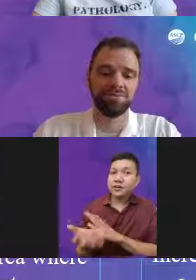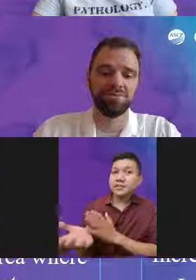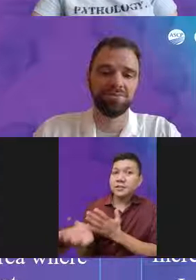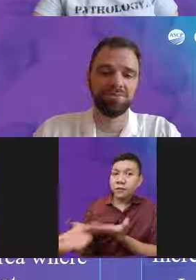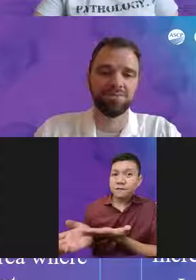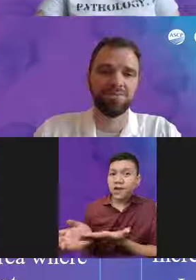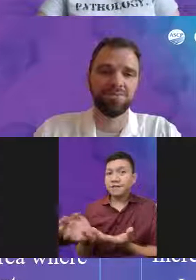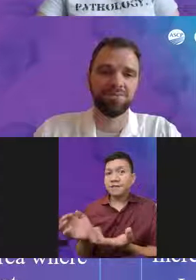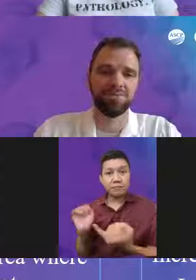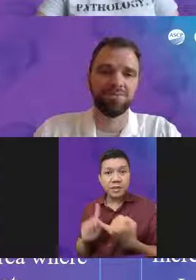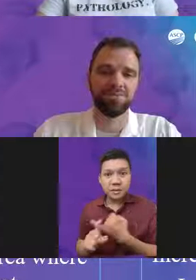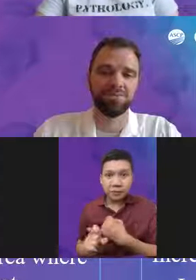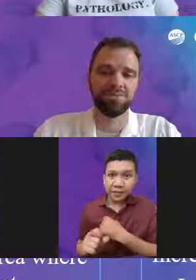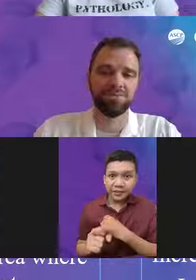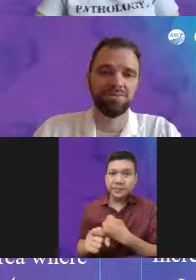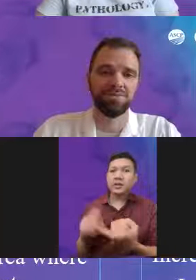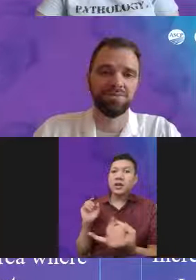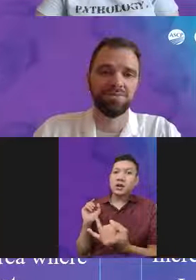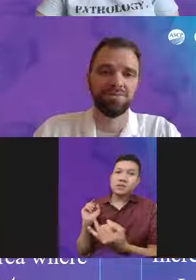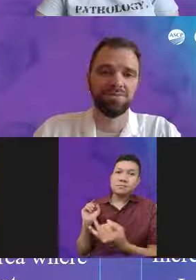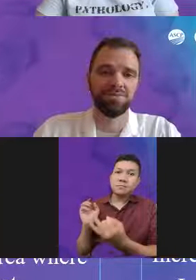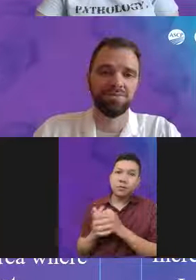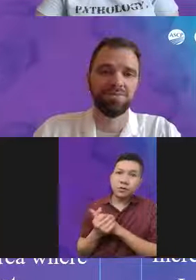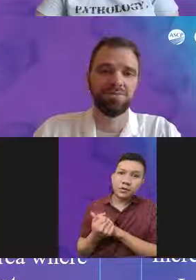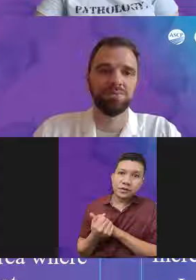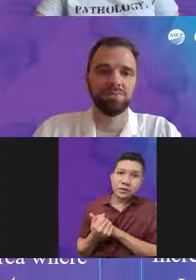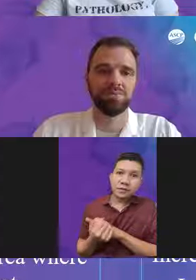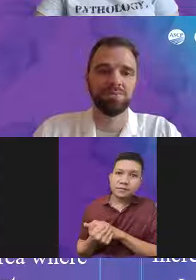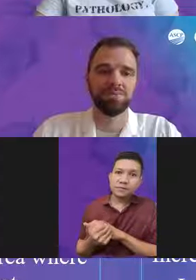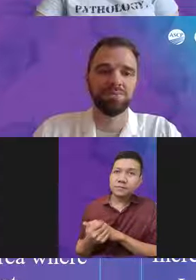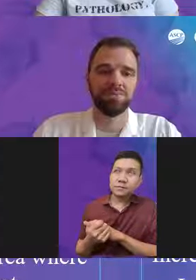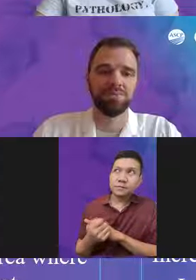than 36.5, it could be hemolyzed,